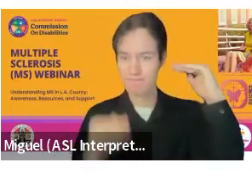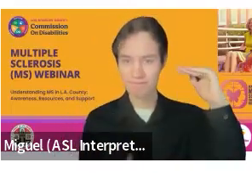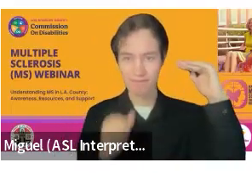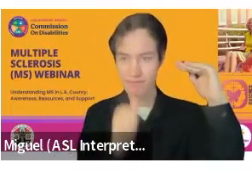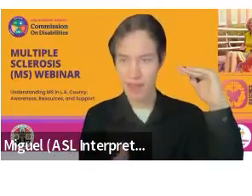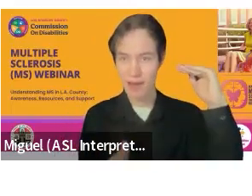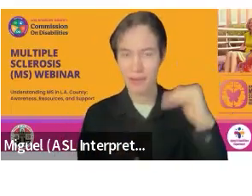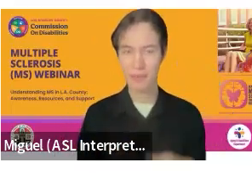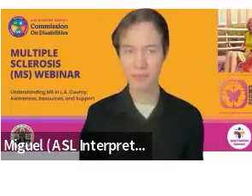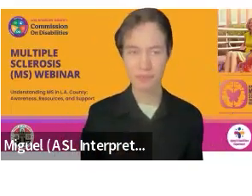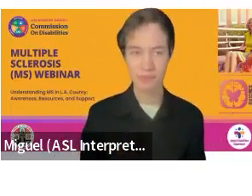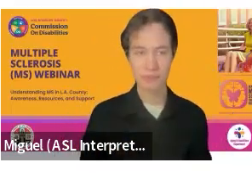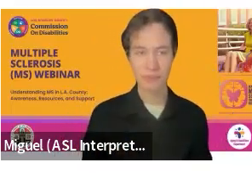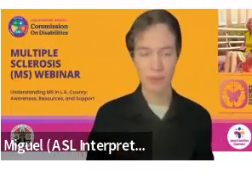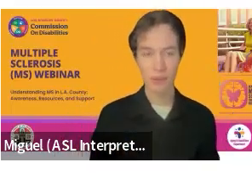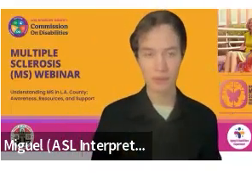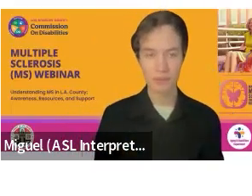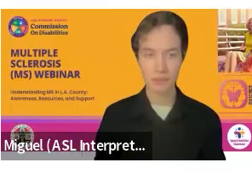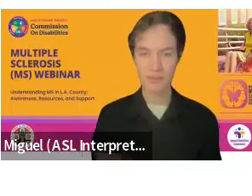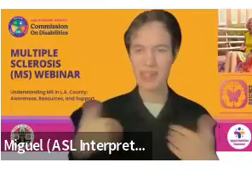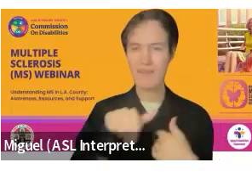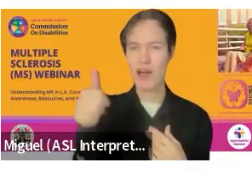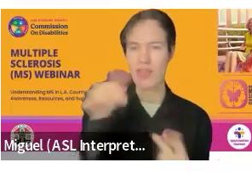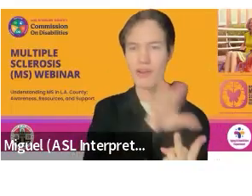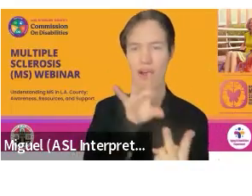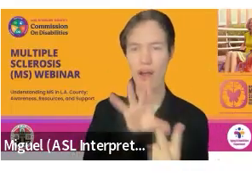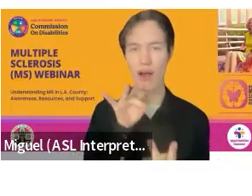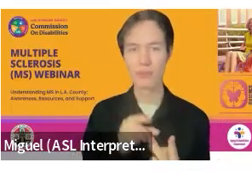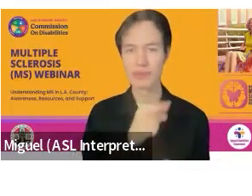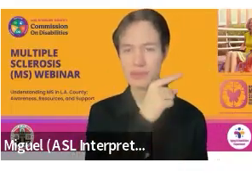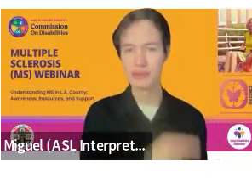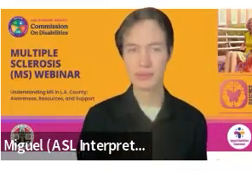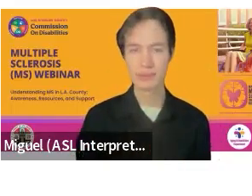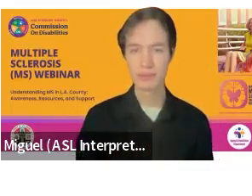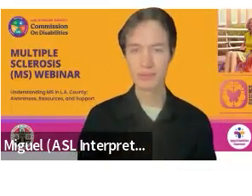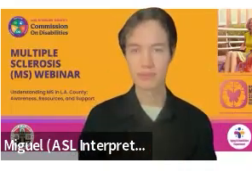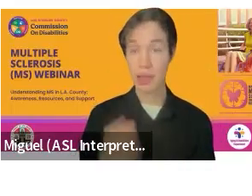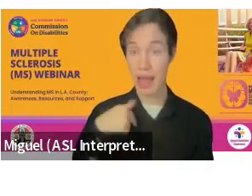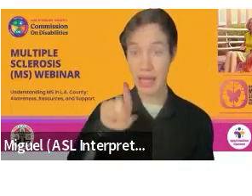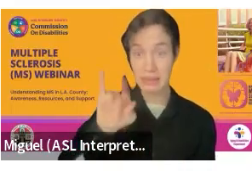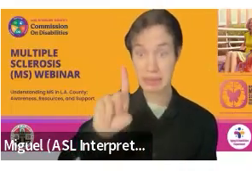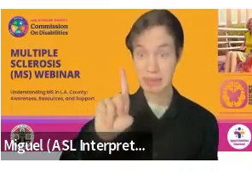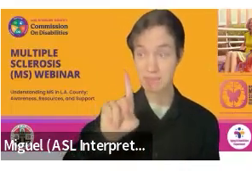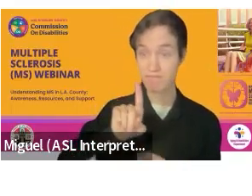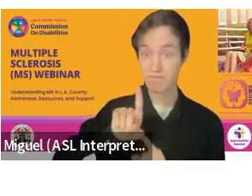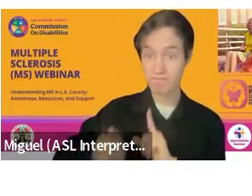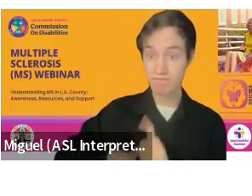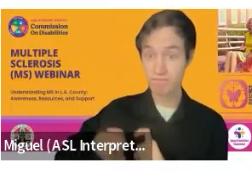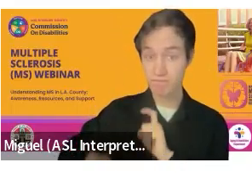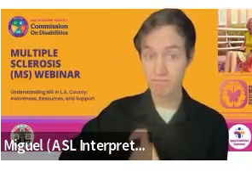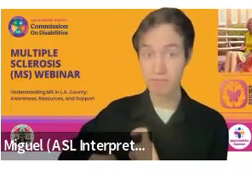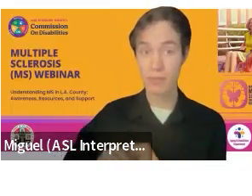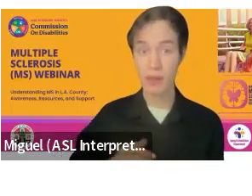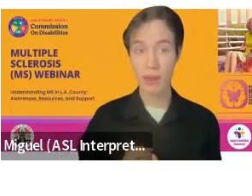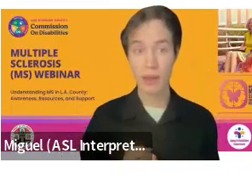approval, hopefully. And then these other options are things that I get asked about sometimes. So